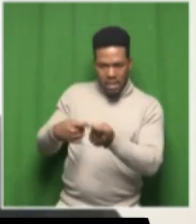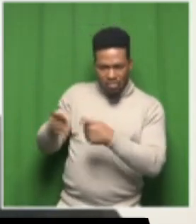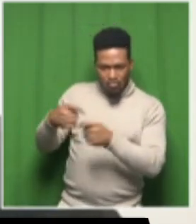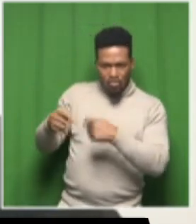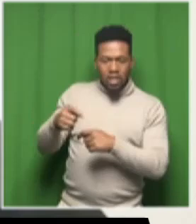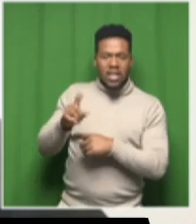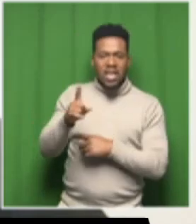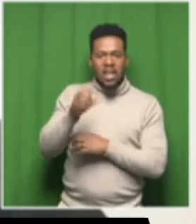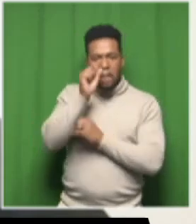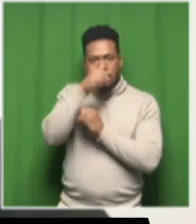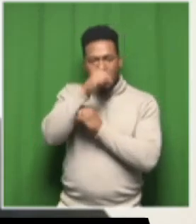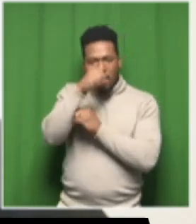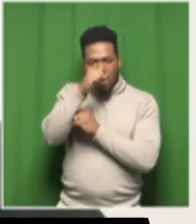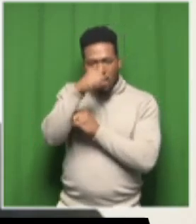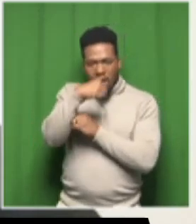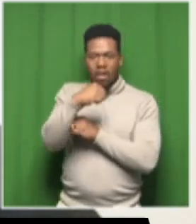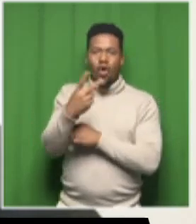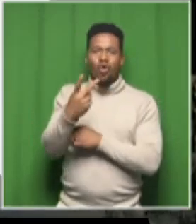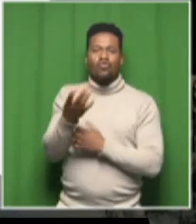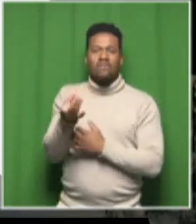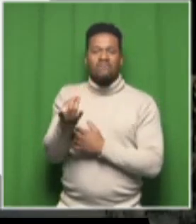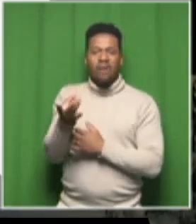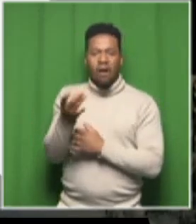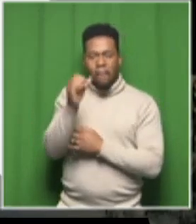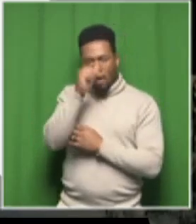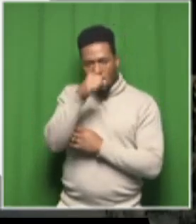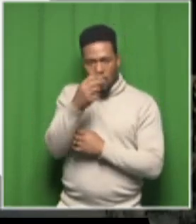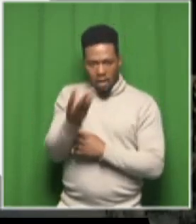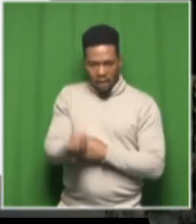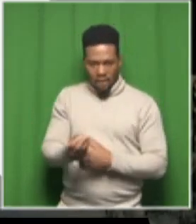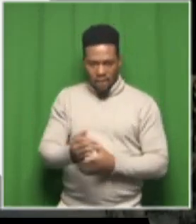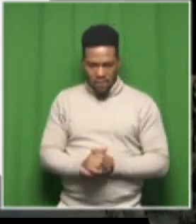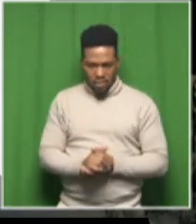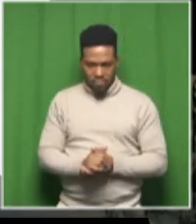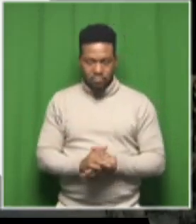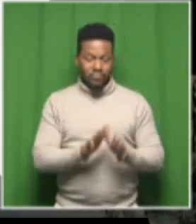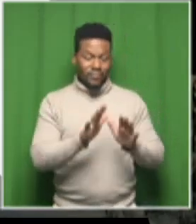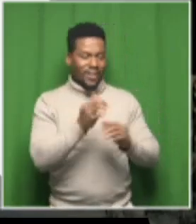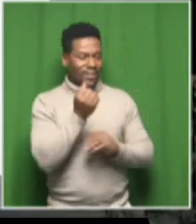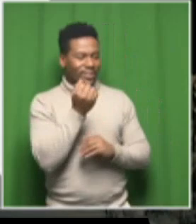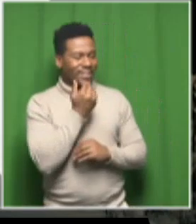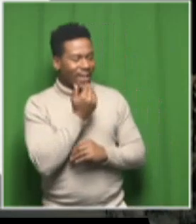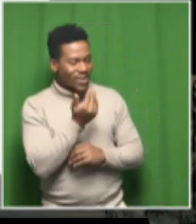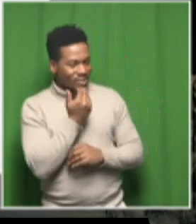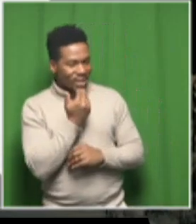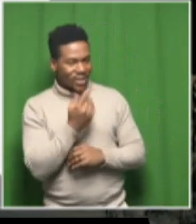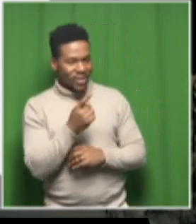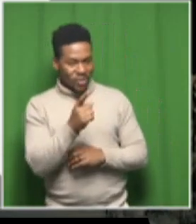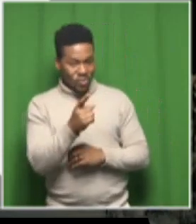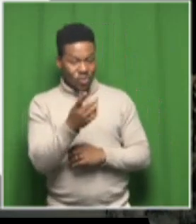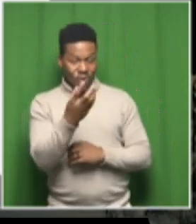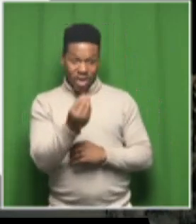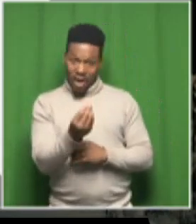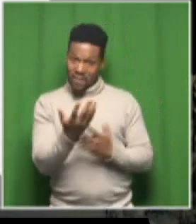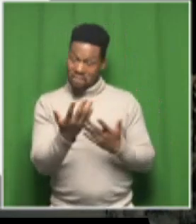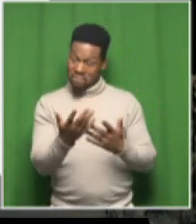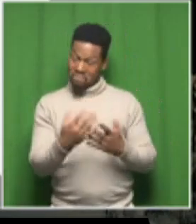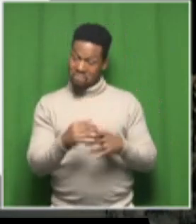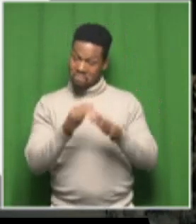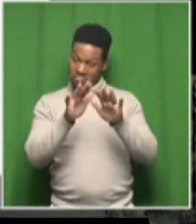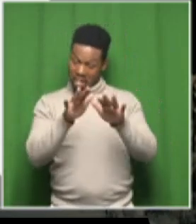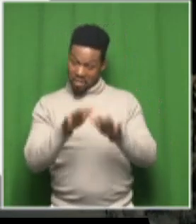and pork meat. Athi, thank you for that. I actually wanted to, it seems like you've been blessed with some green fingers, and